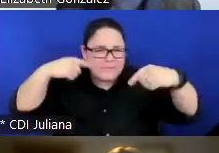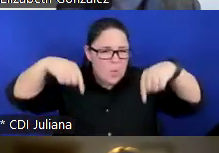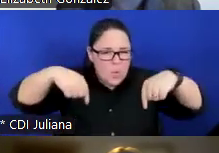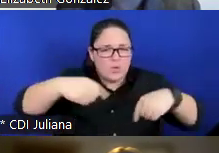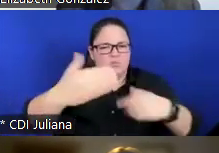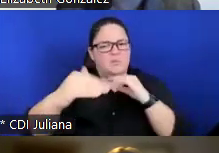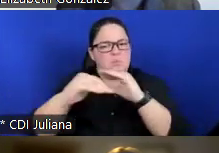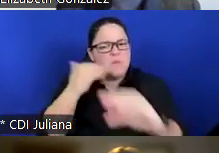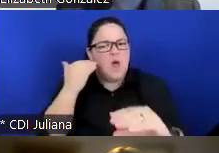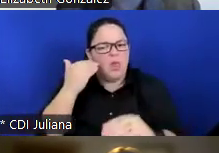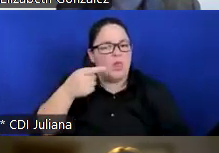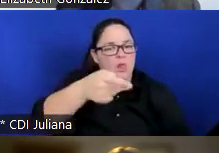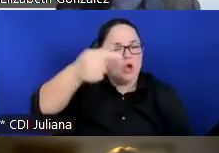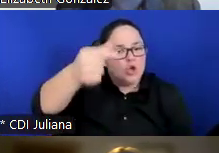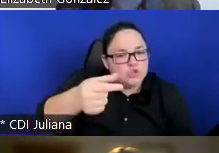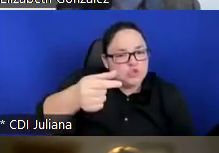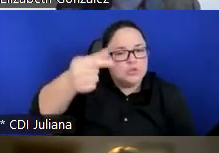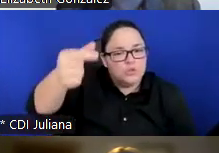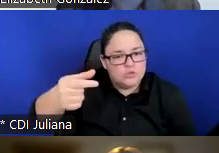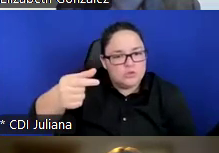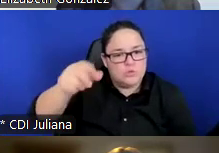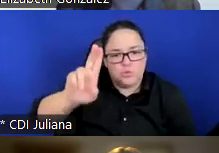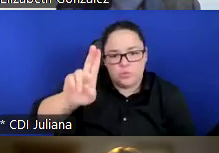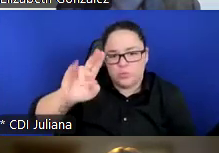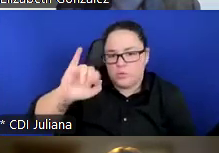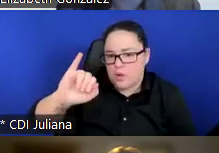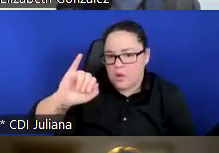G Guidetti, that's